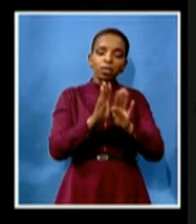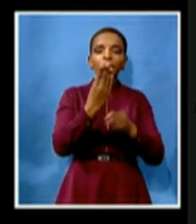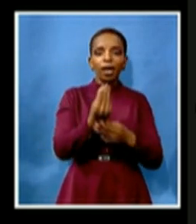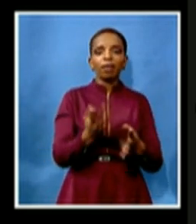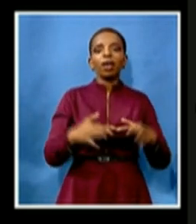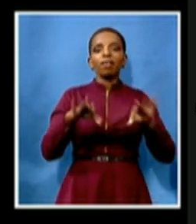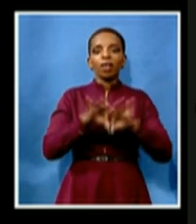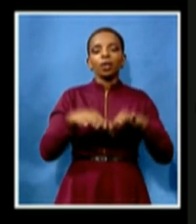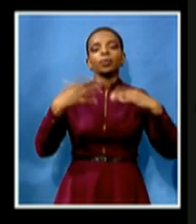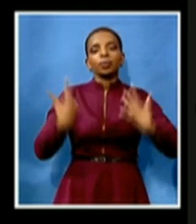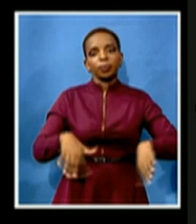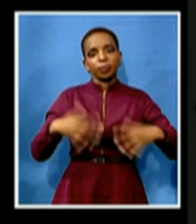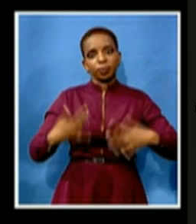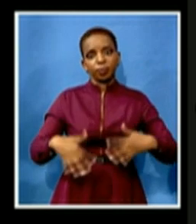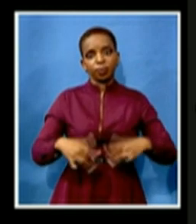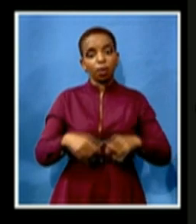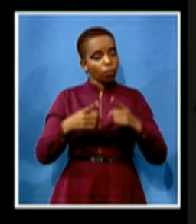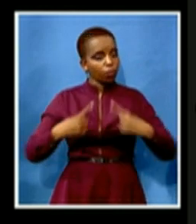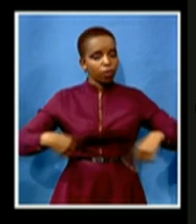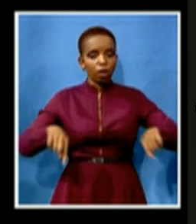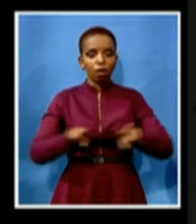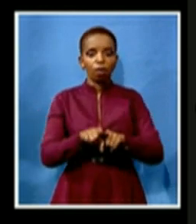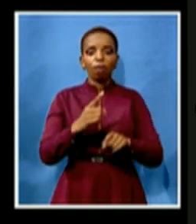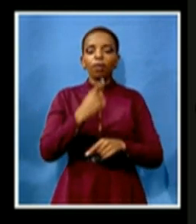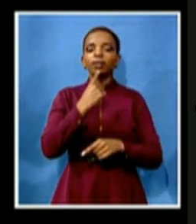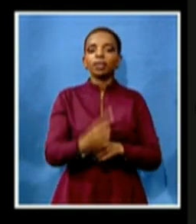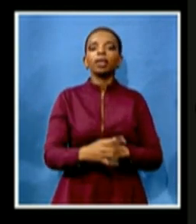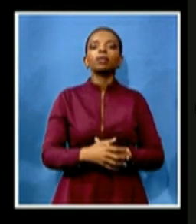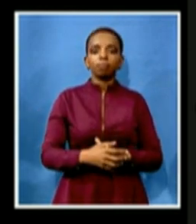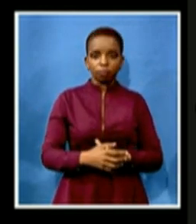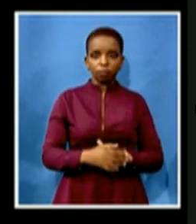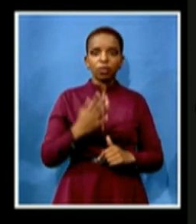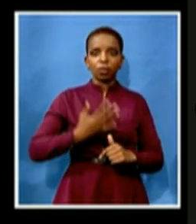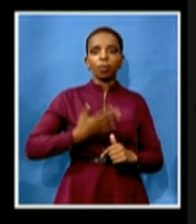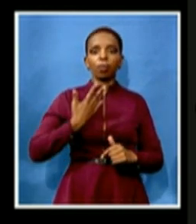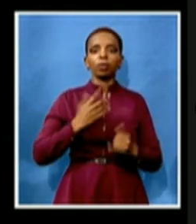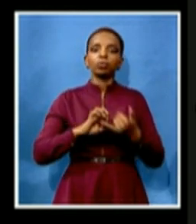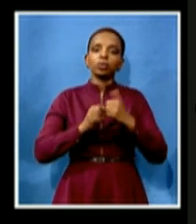try and move to a slightly different strategy at this point, which is the risk-adjusted